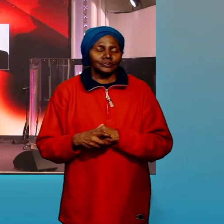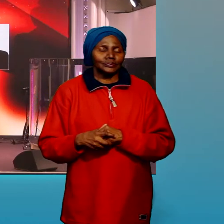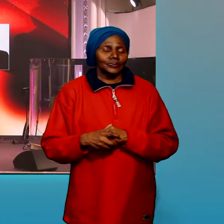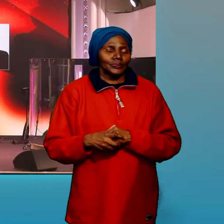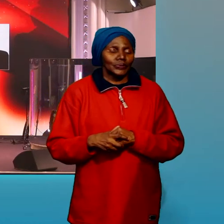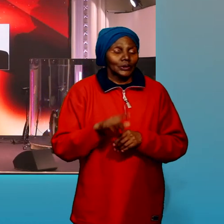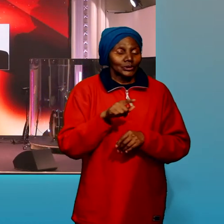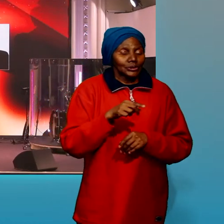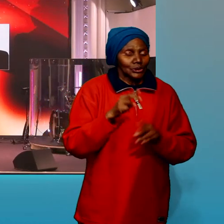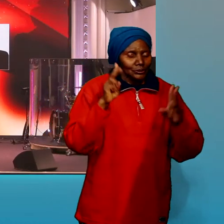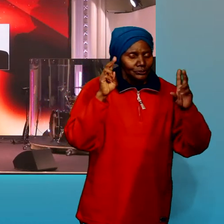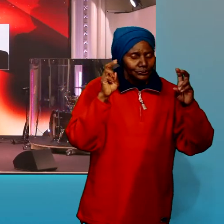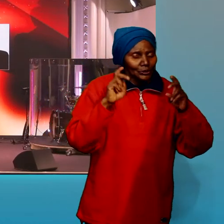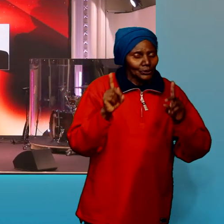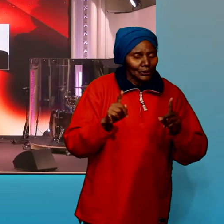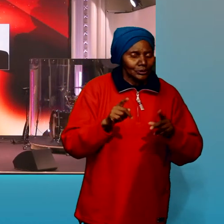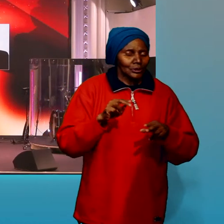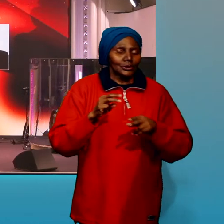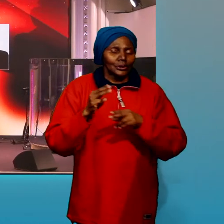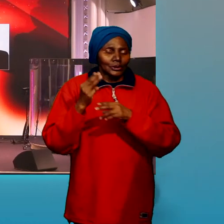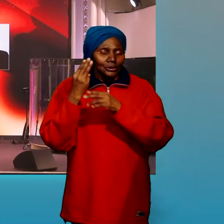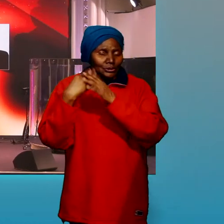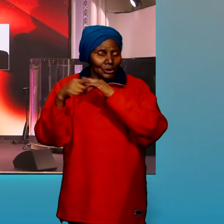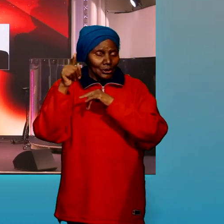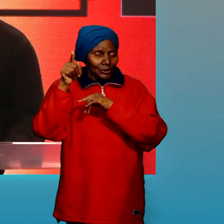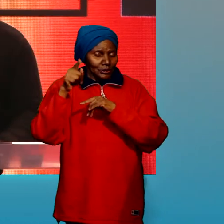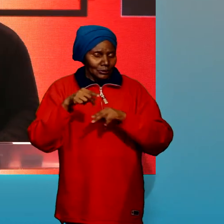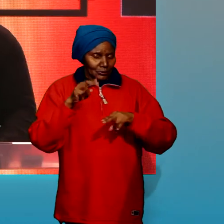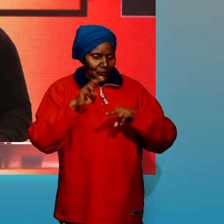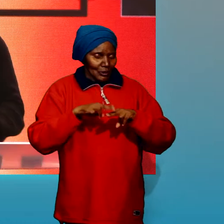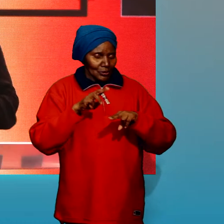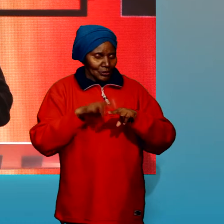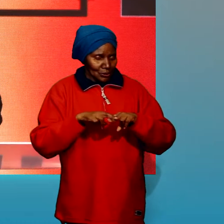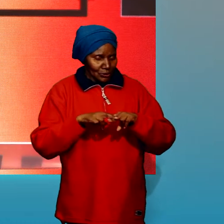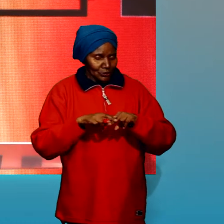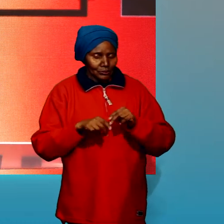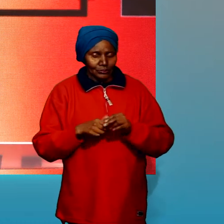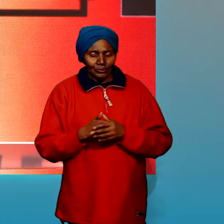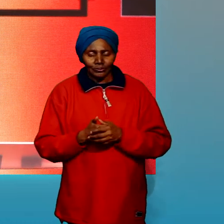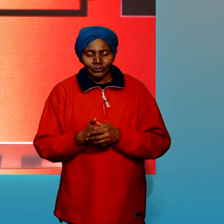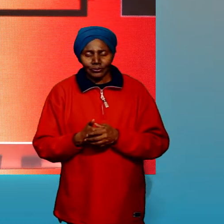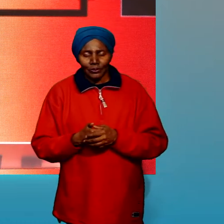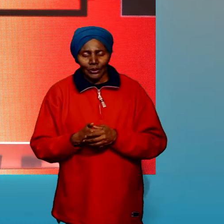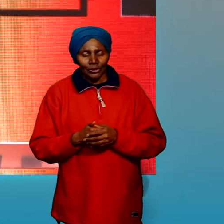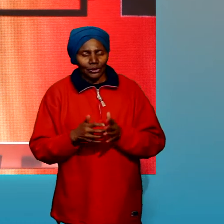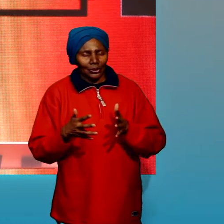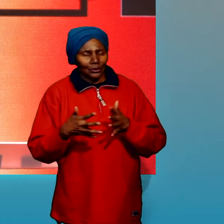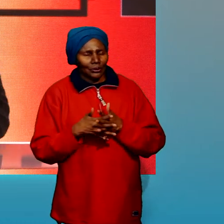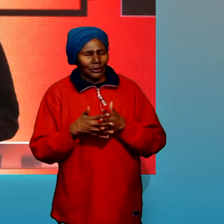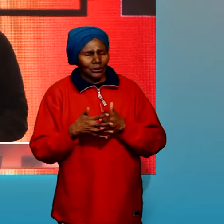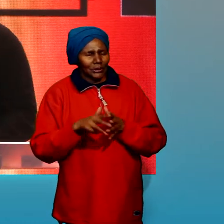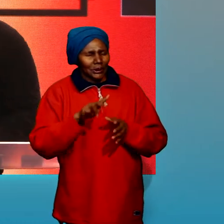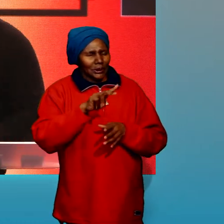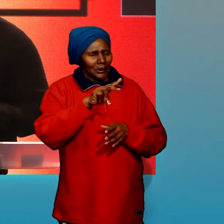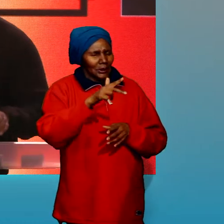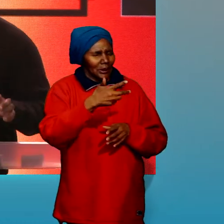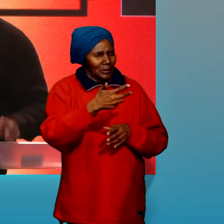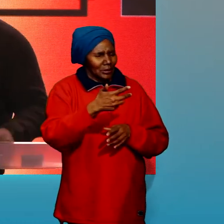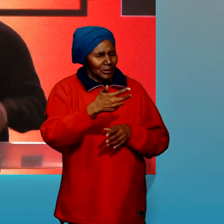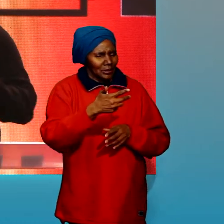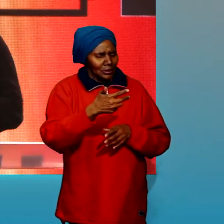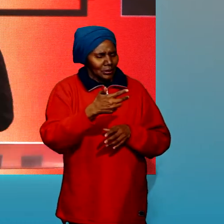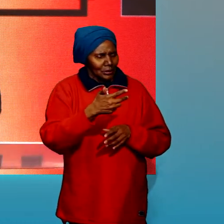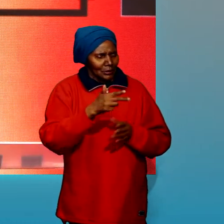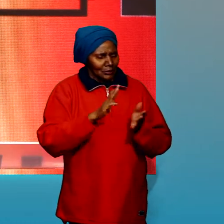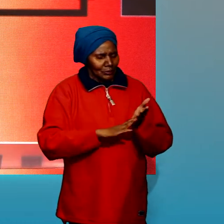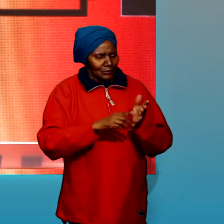the fatherhood of God. So this is going to take place on Wednesday, the 8th of May, 7 p.m. This is for